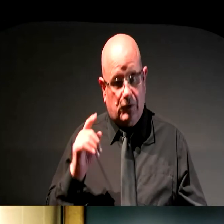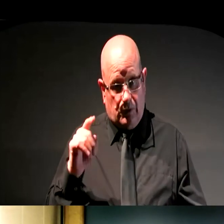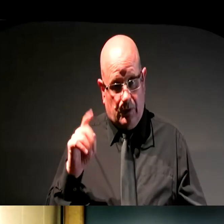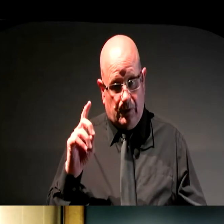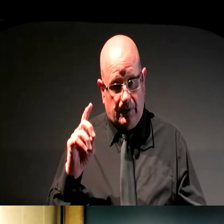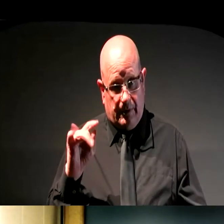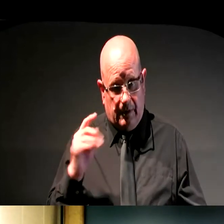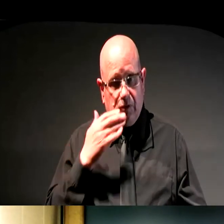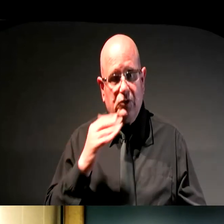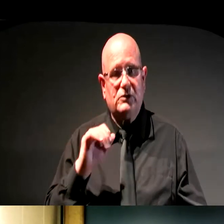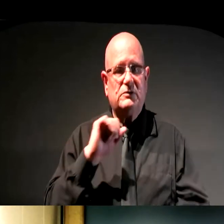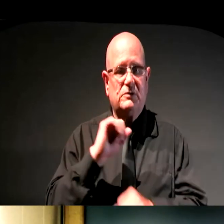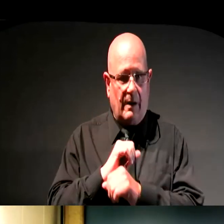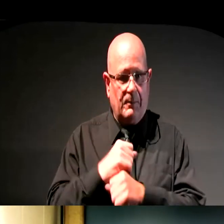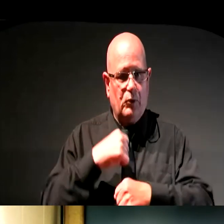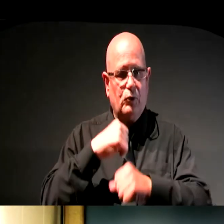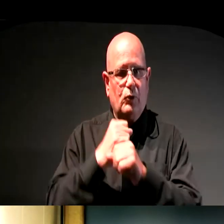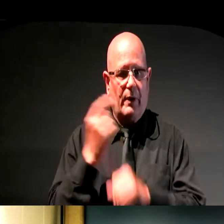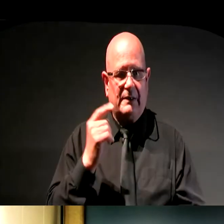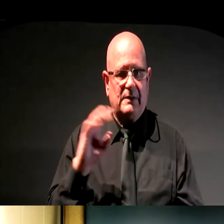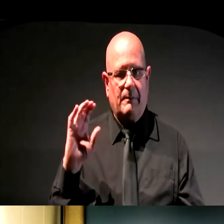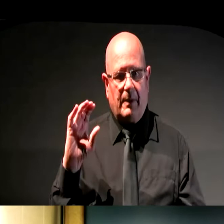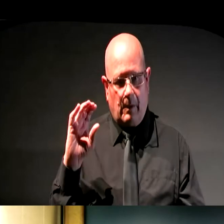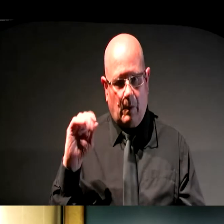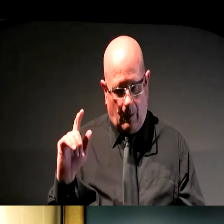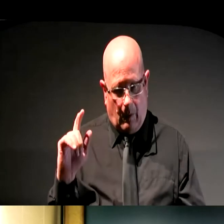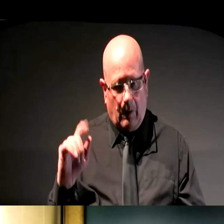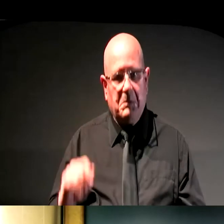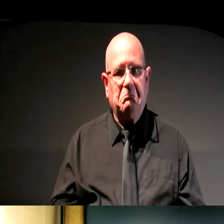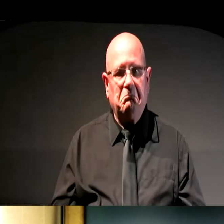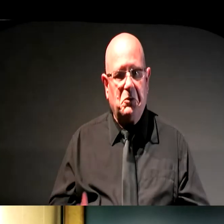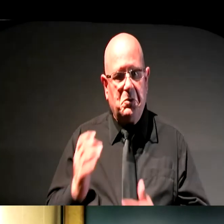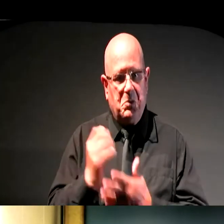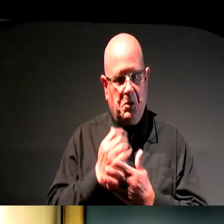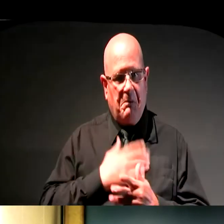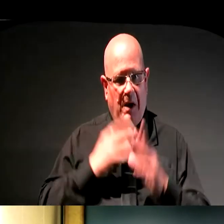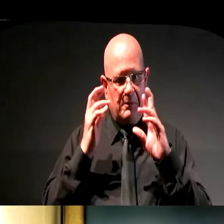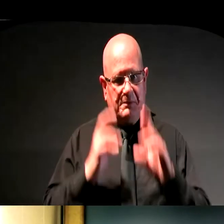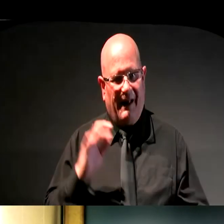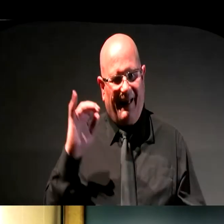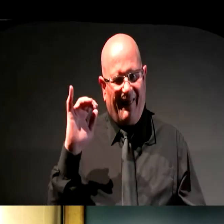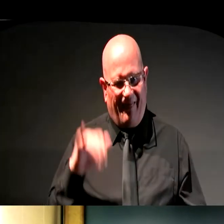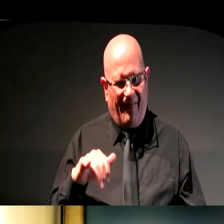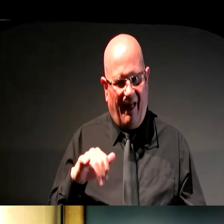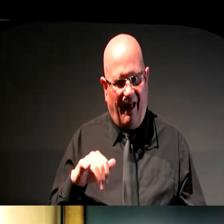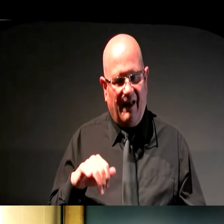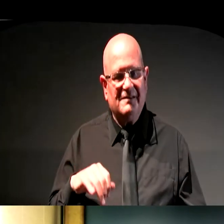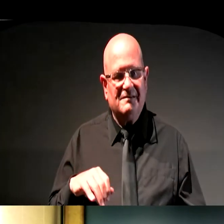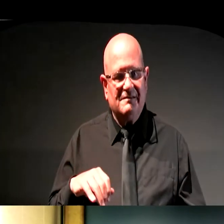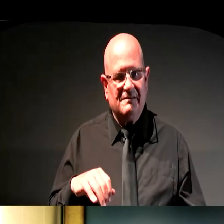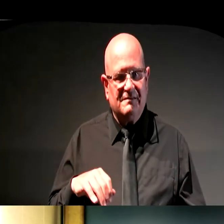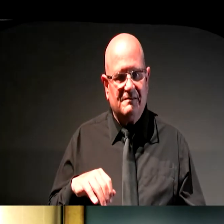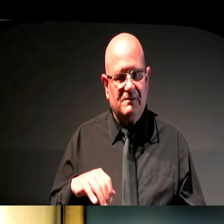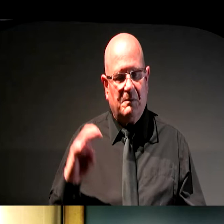good job, you created something useful, you earn my respect. That's how that's almost the currency at